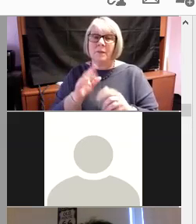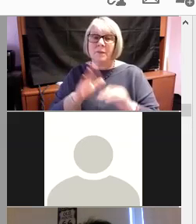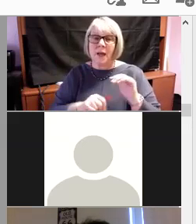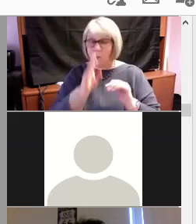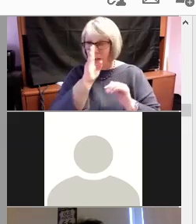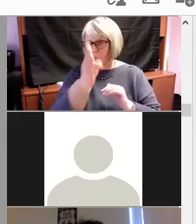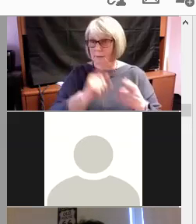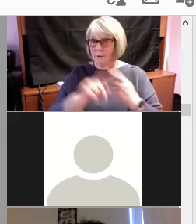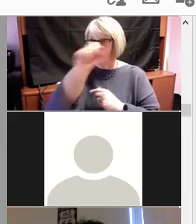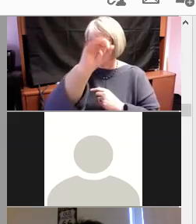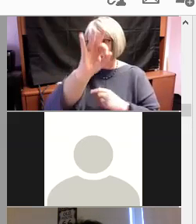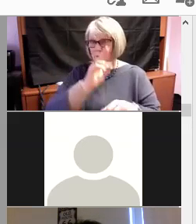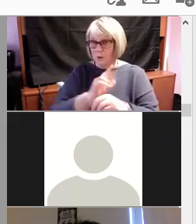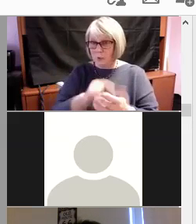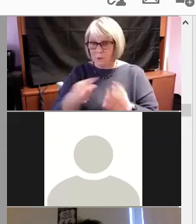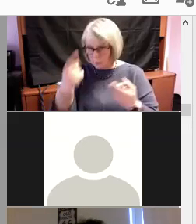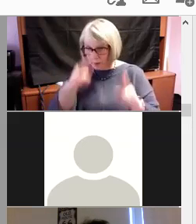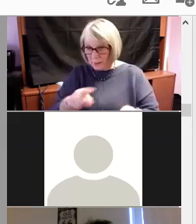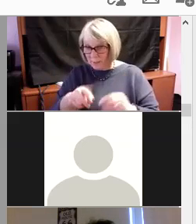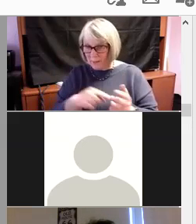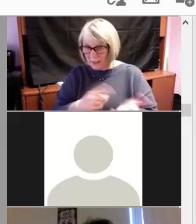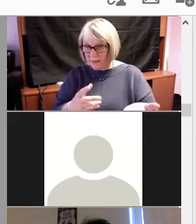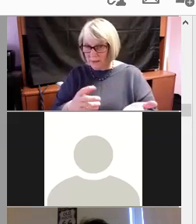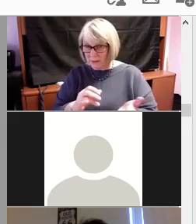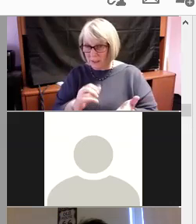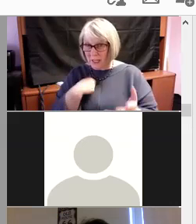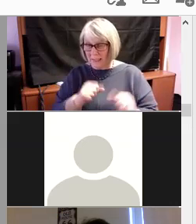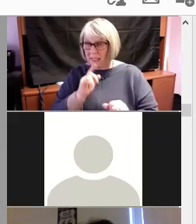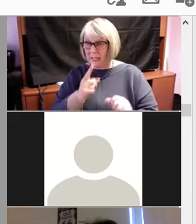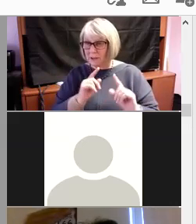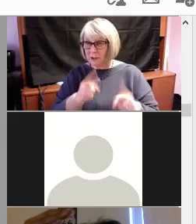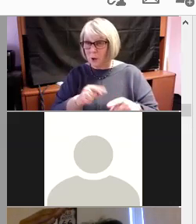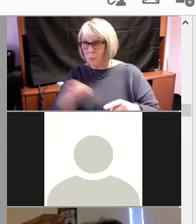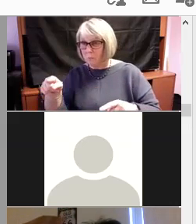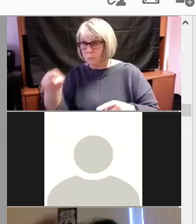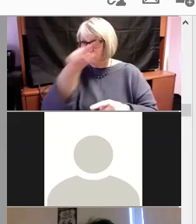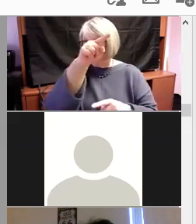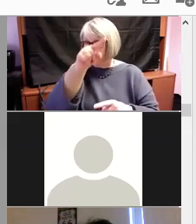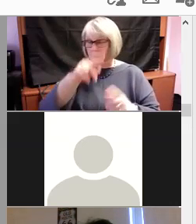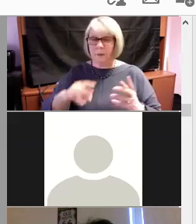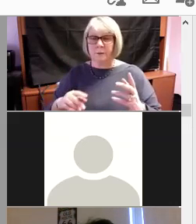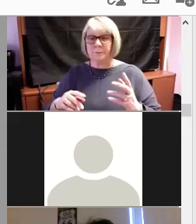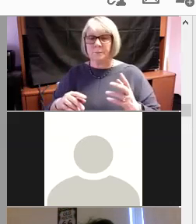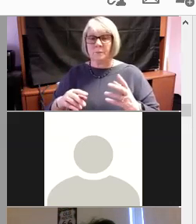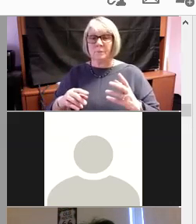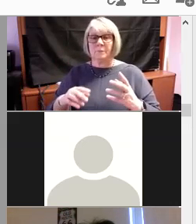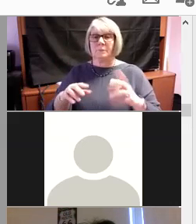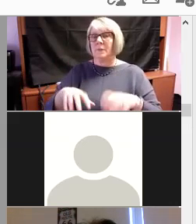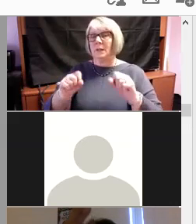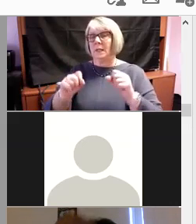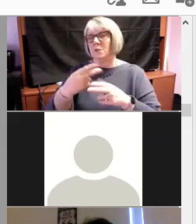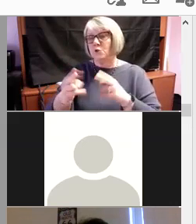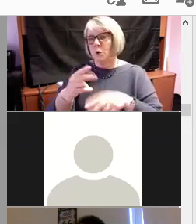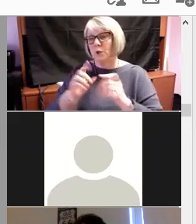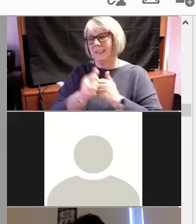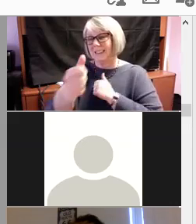route? Do you guys agree about this, that I can actually go 112 plus 290, that gets me a shorter distance than